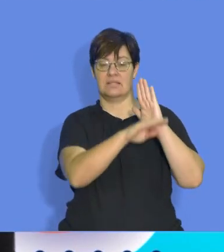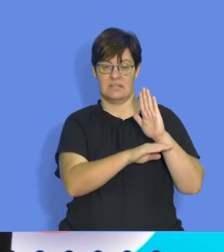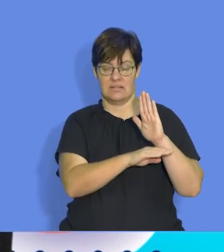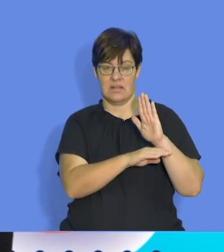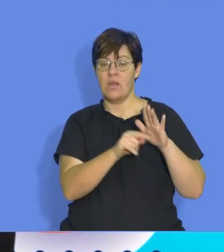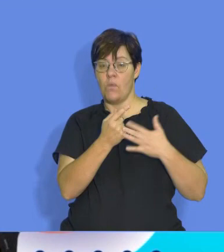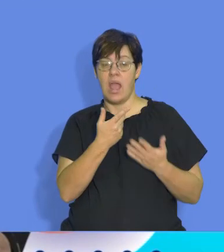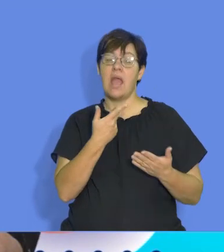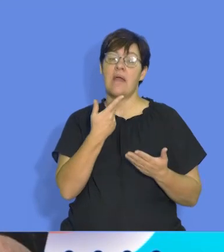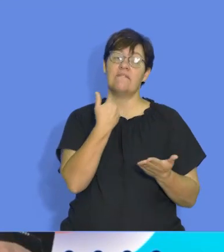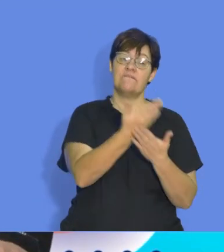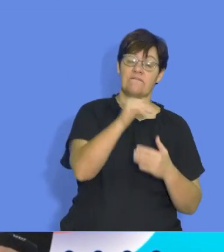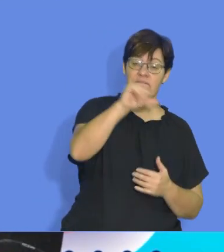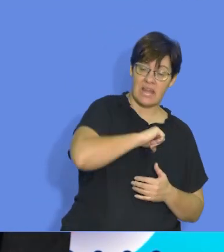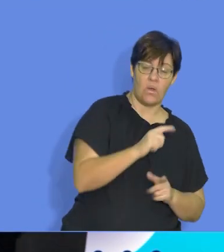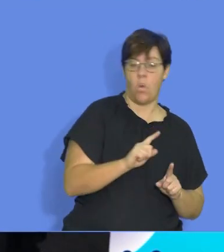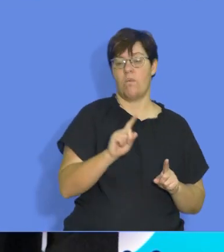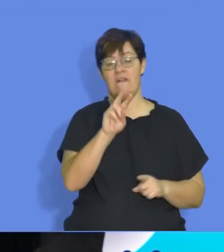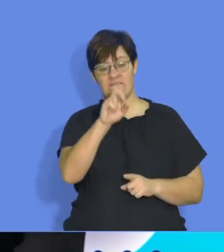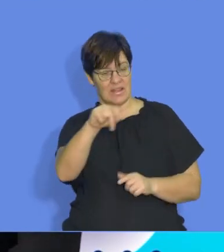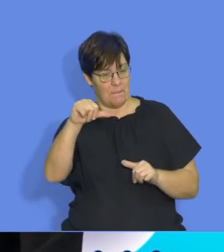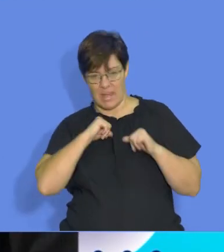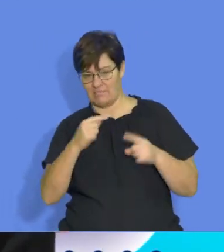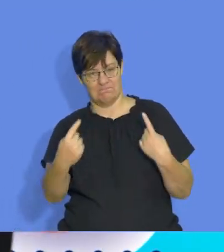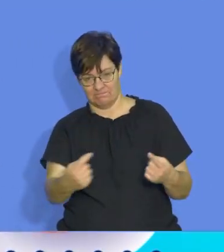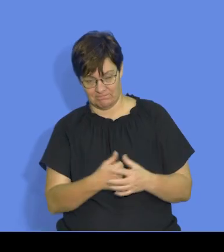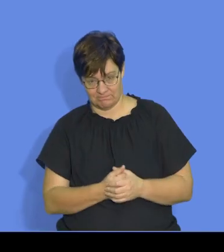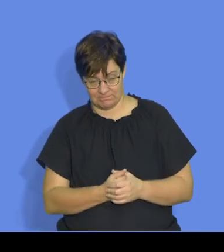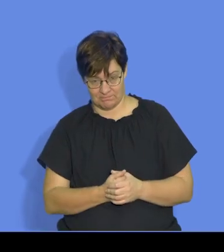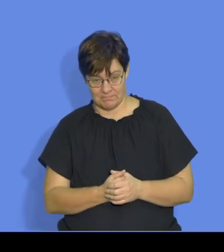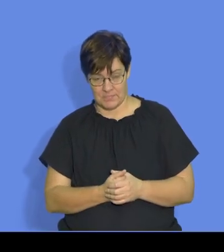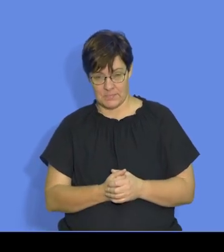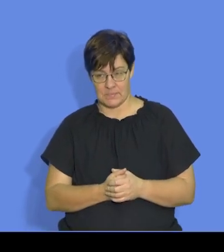can claim back VAT and items that you cannot claim back VAT on.